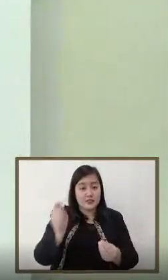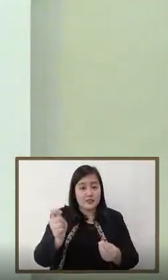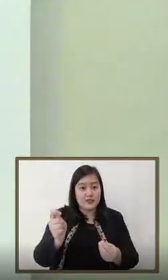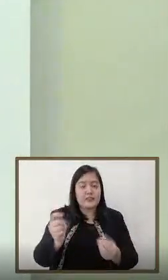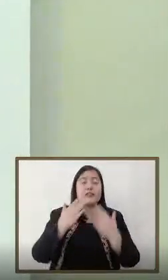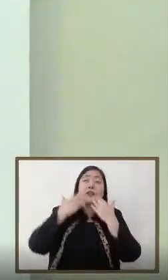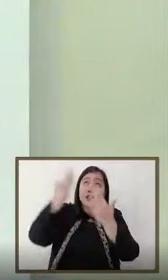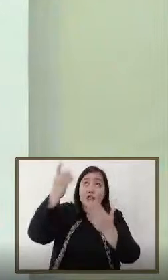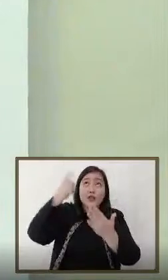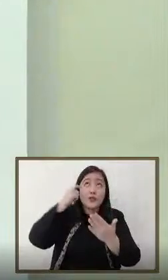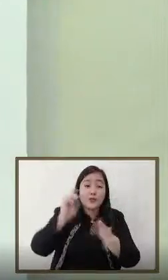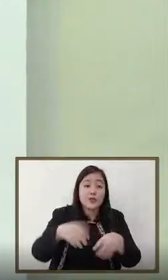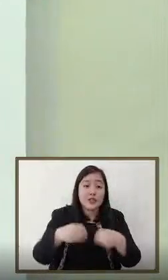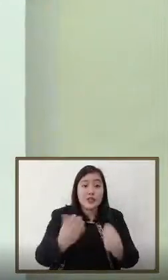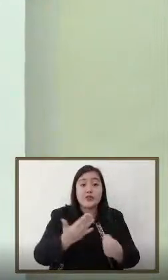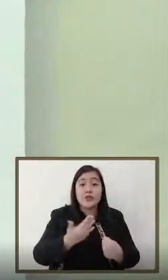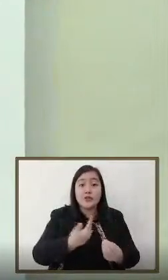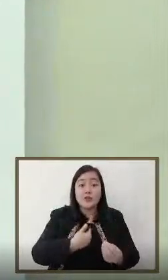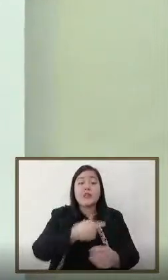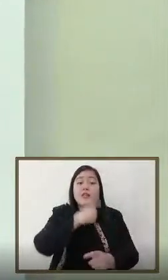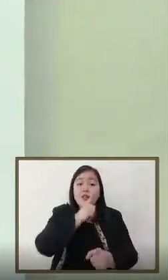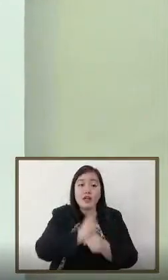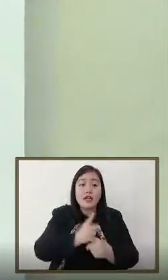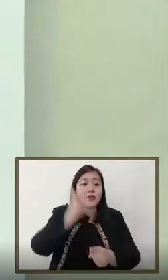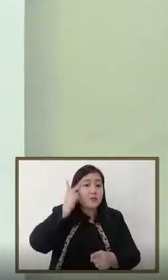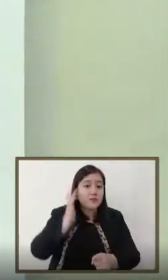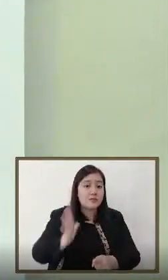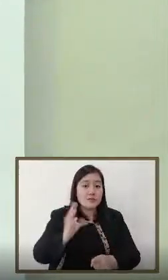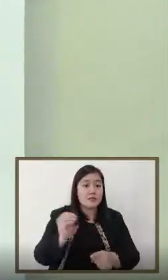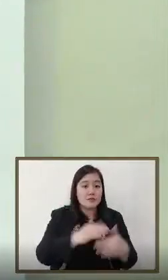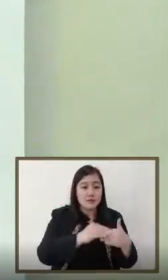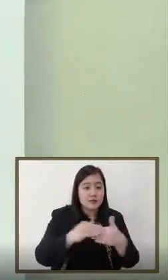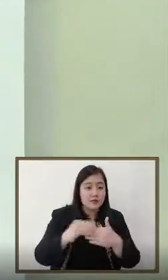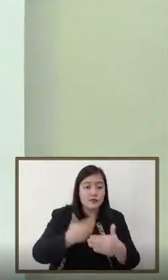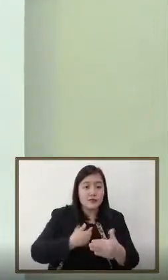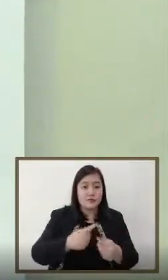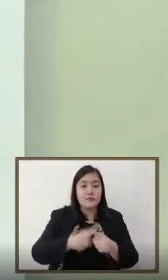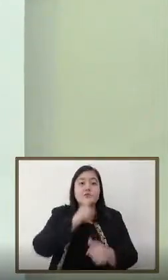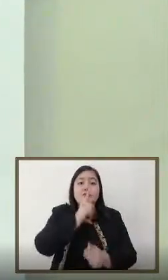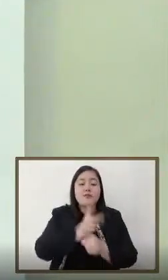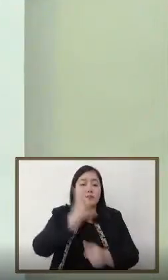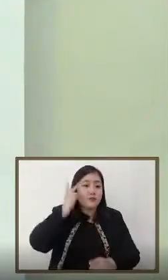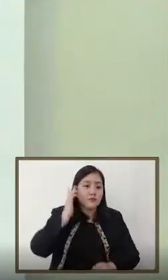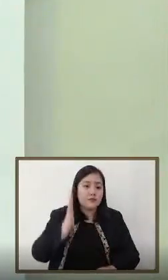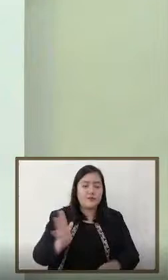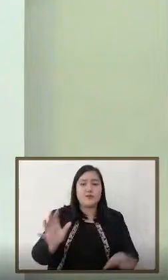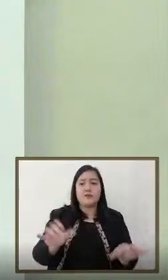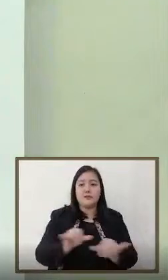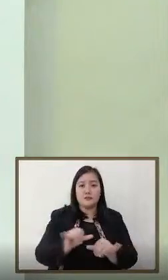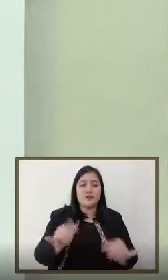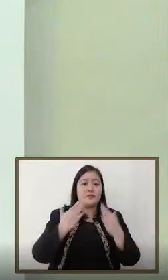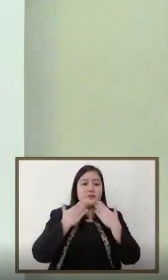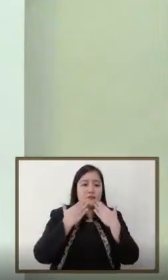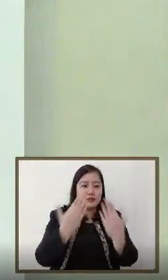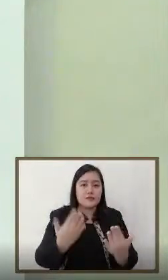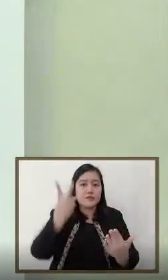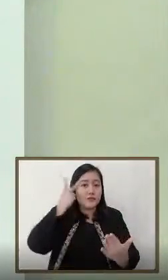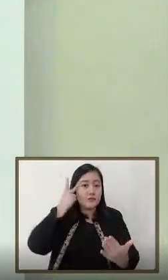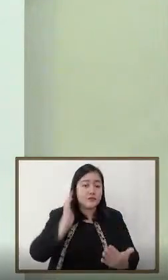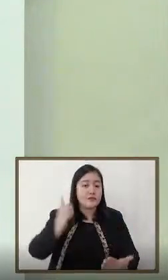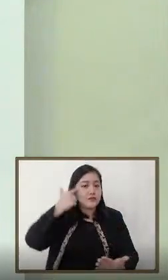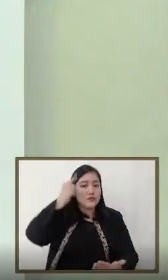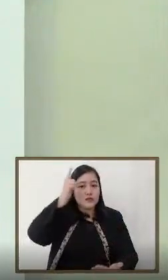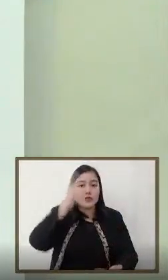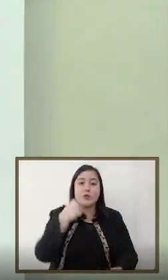right church and pastor. And also, I want to thank Pastor Hill for sharing his wisdom